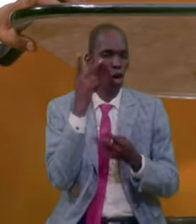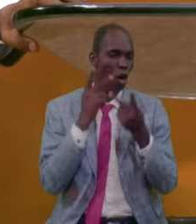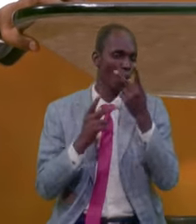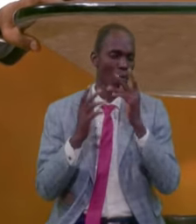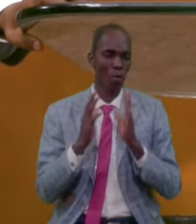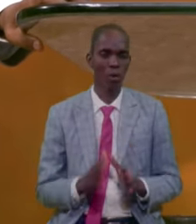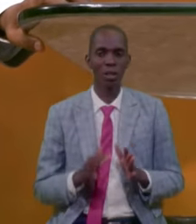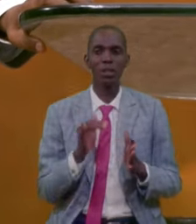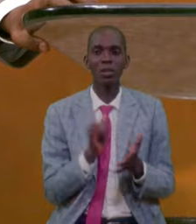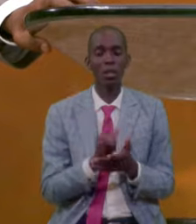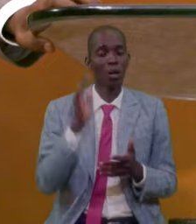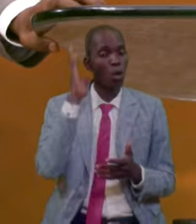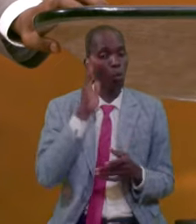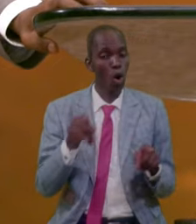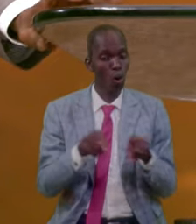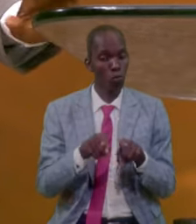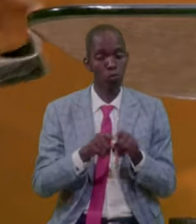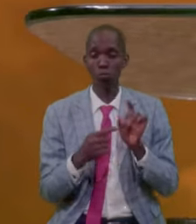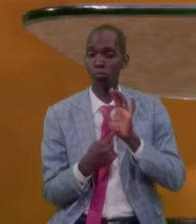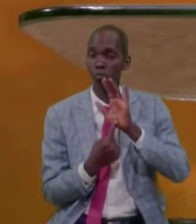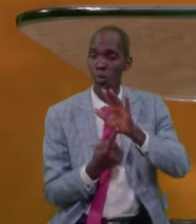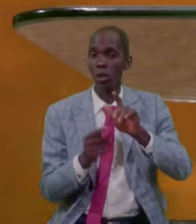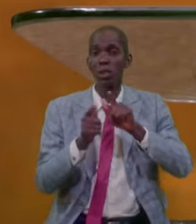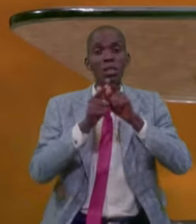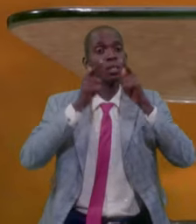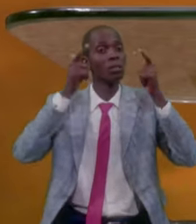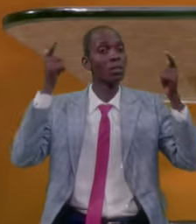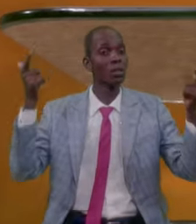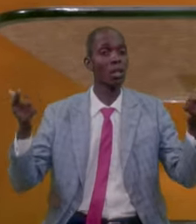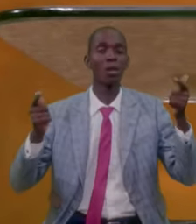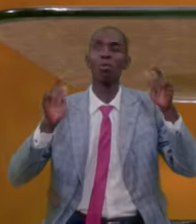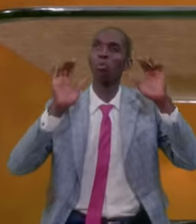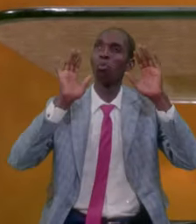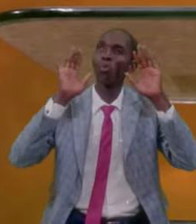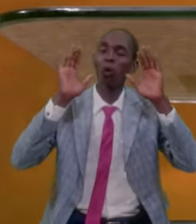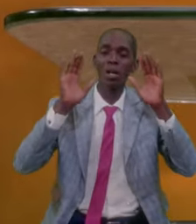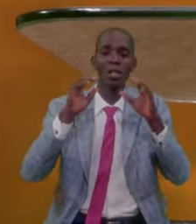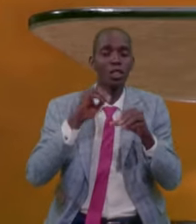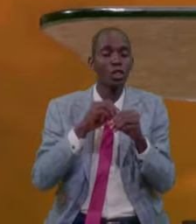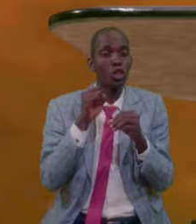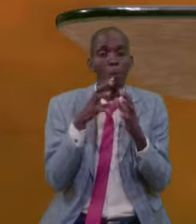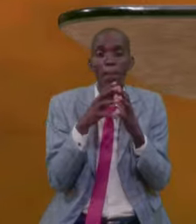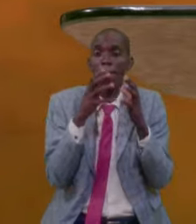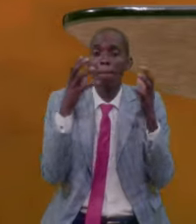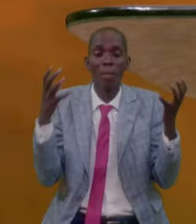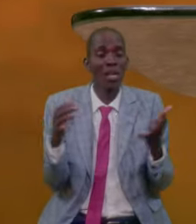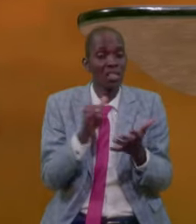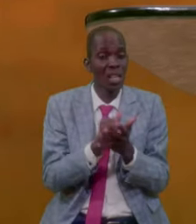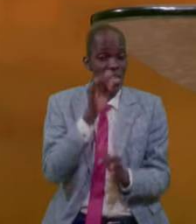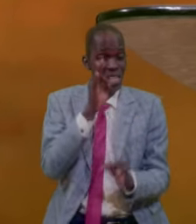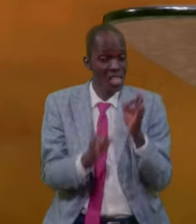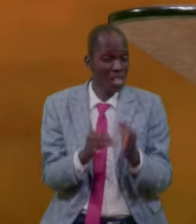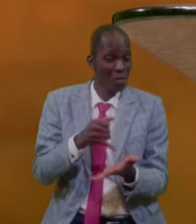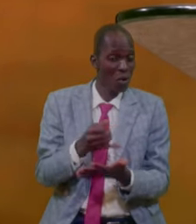show great signs and wonders, insomuch that if it were possible, they shall deceive